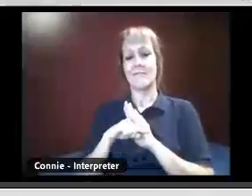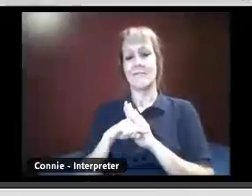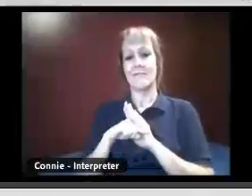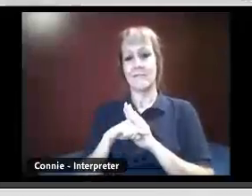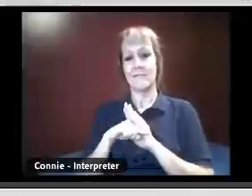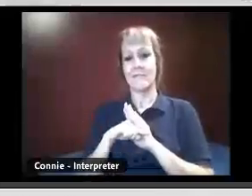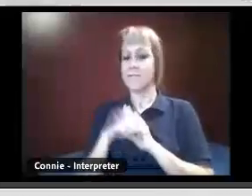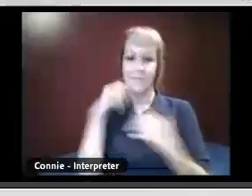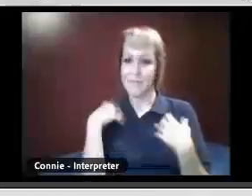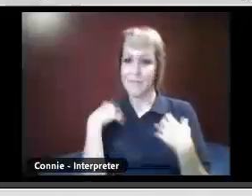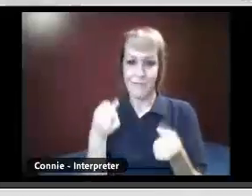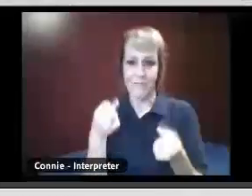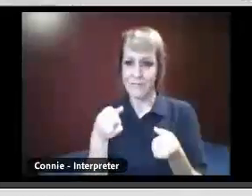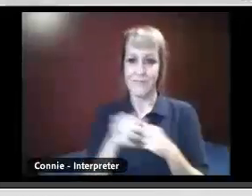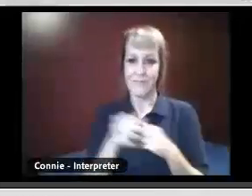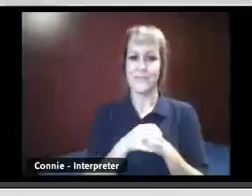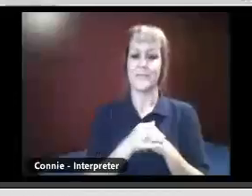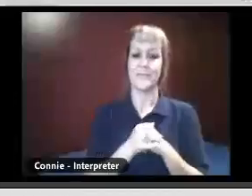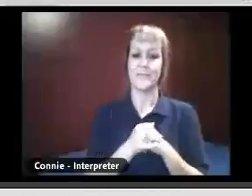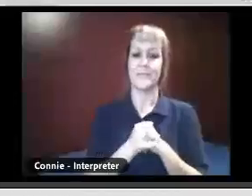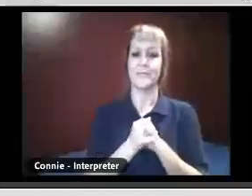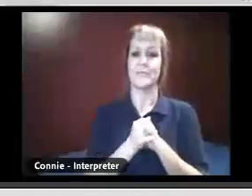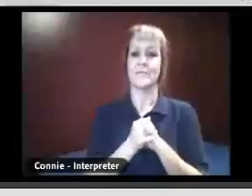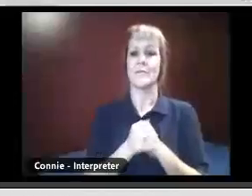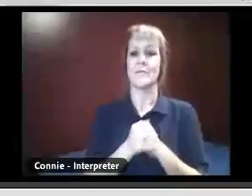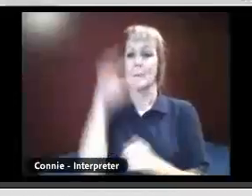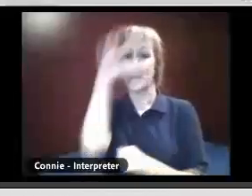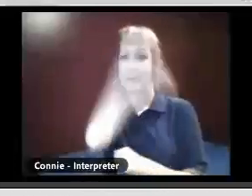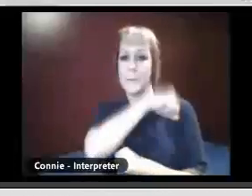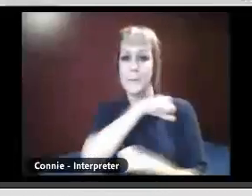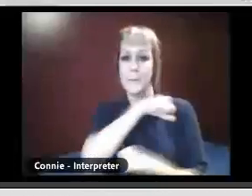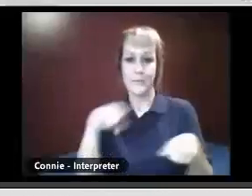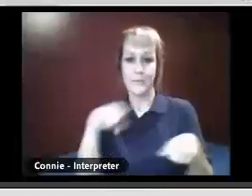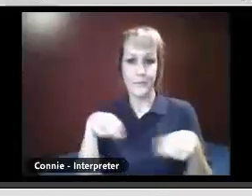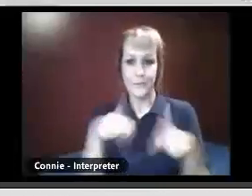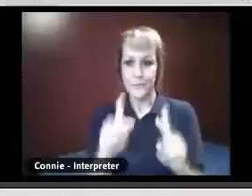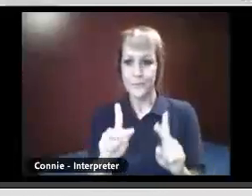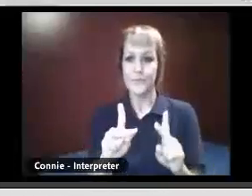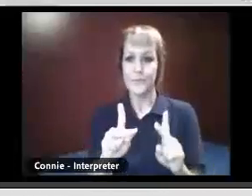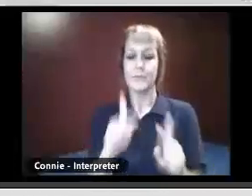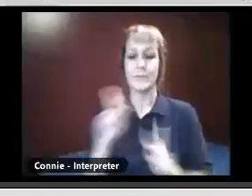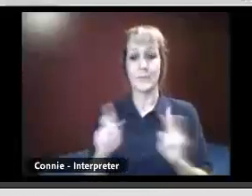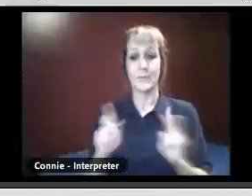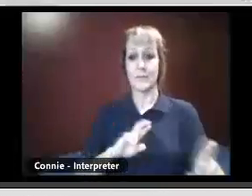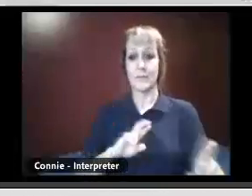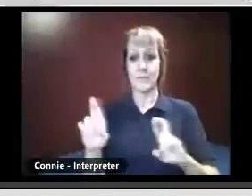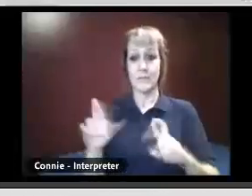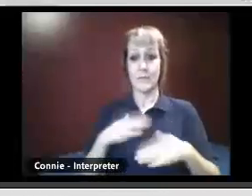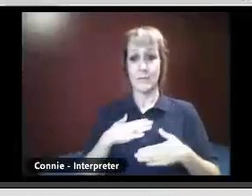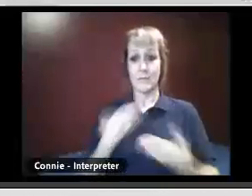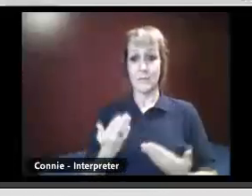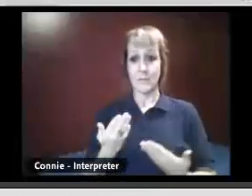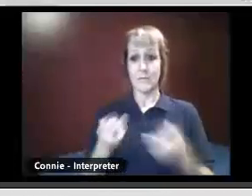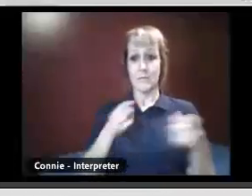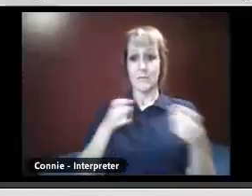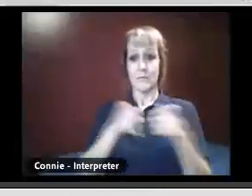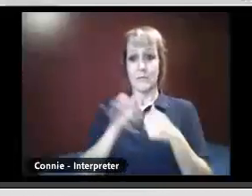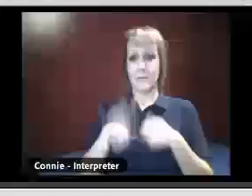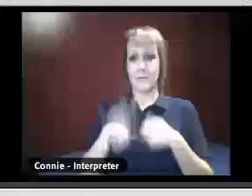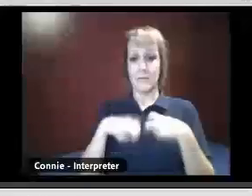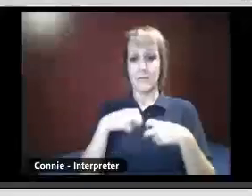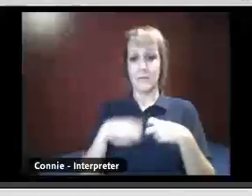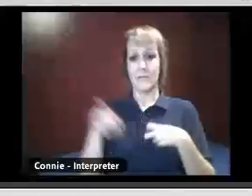healthy. And you may miss the opportunity, when people are ready and willing to deal with the issue, and you're just still giving